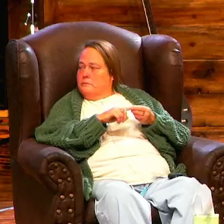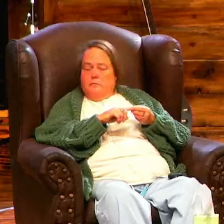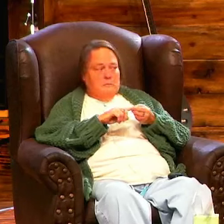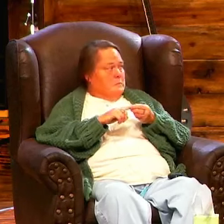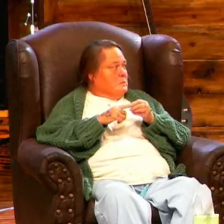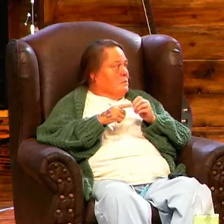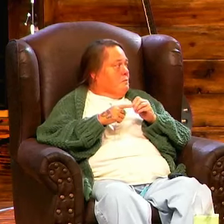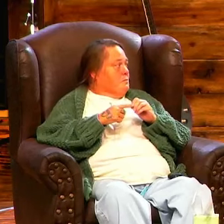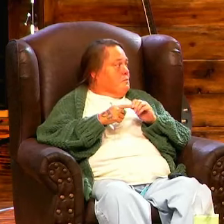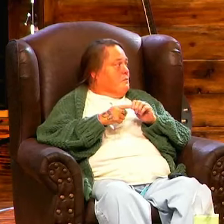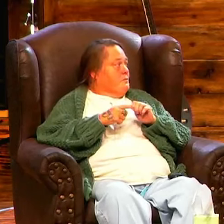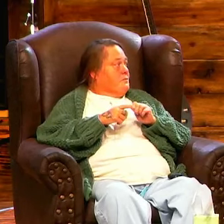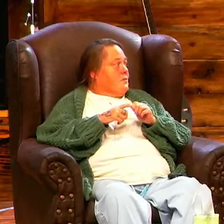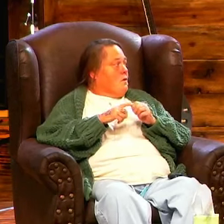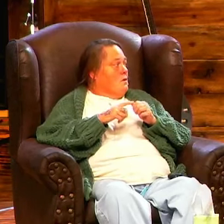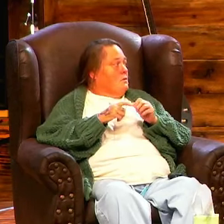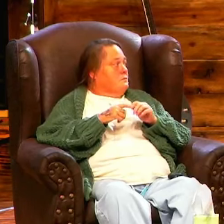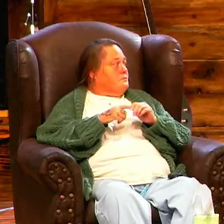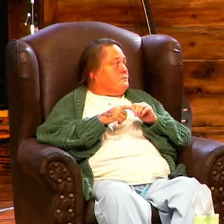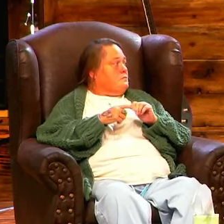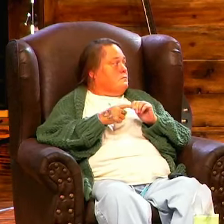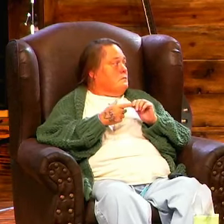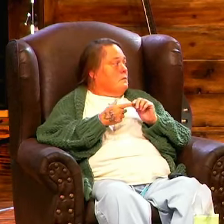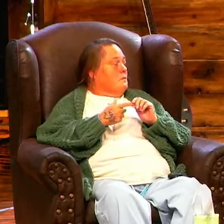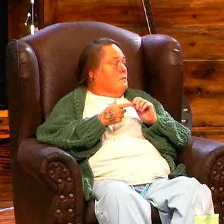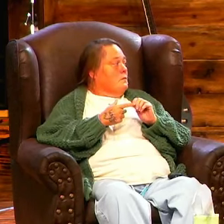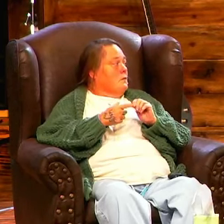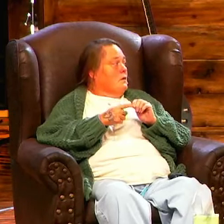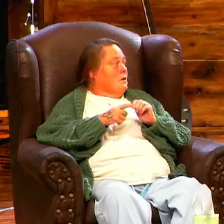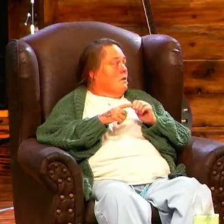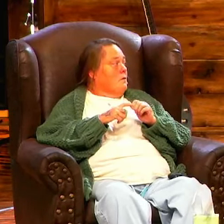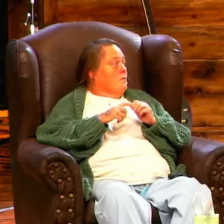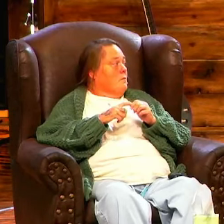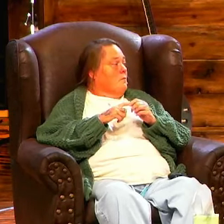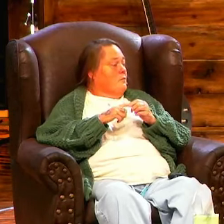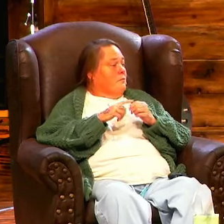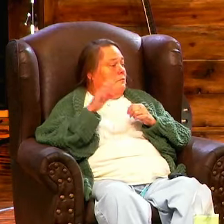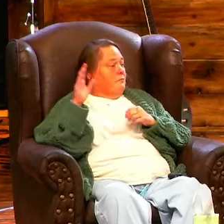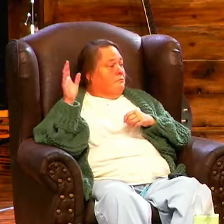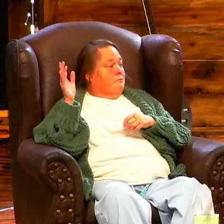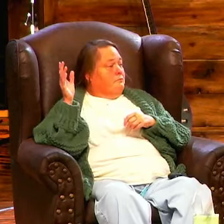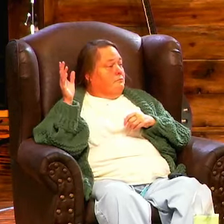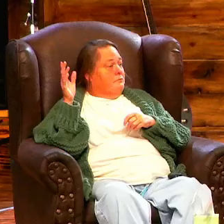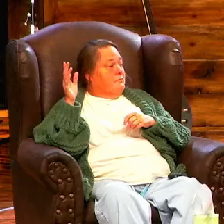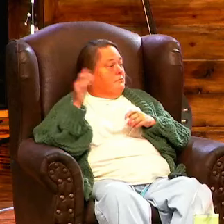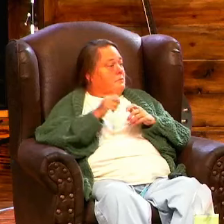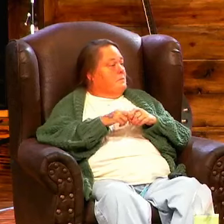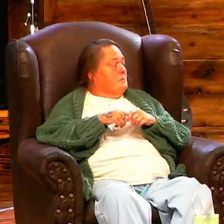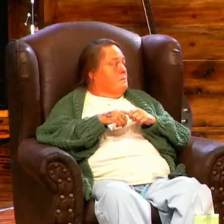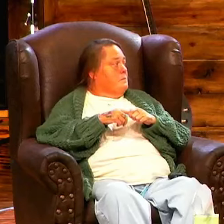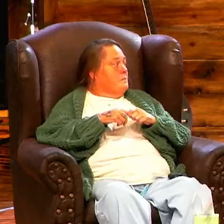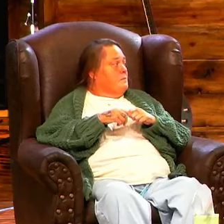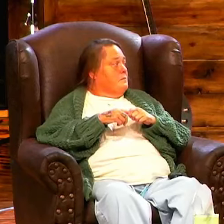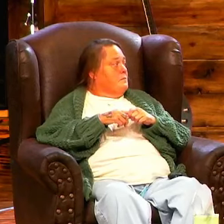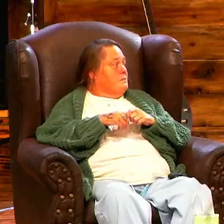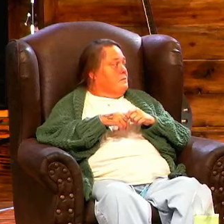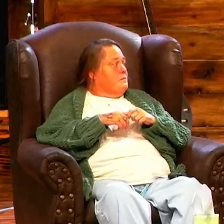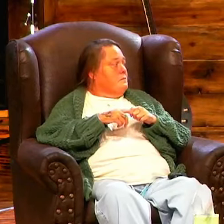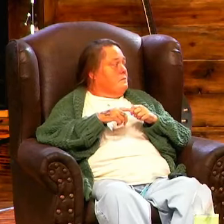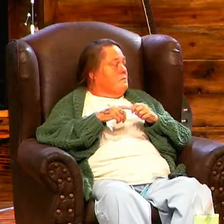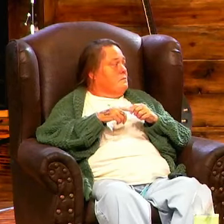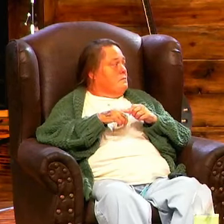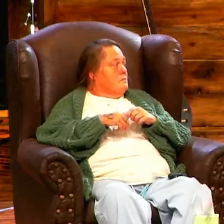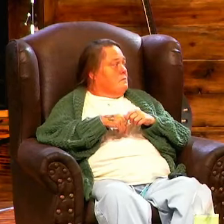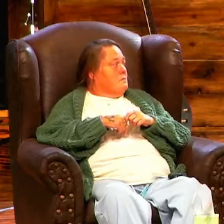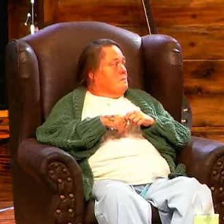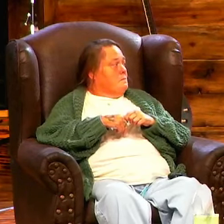Another way, before second question, if you're born again, raise your hand. Okay. Just when you're